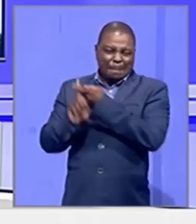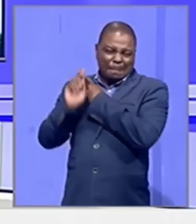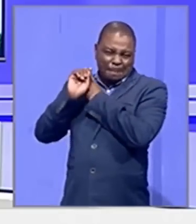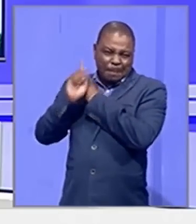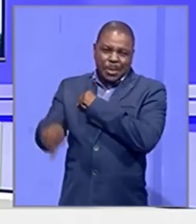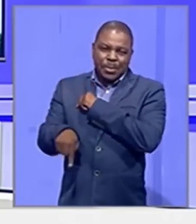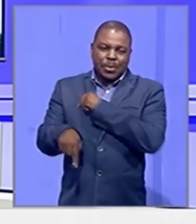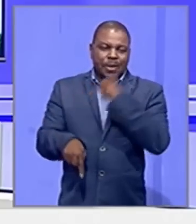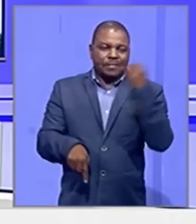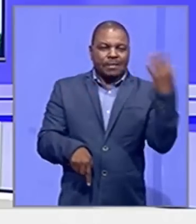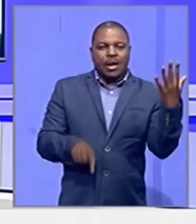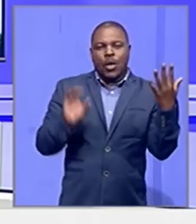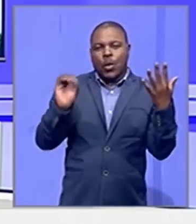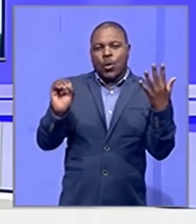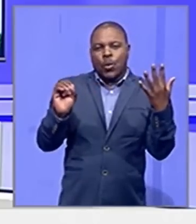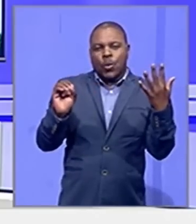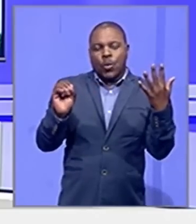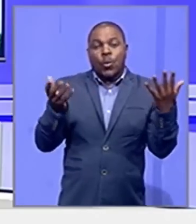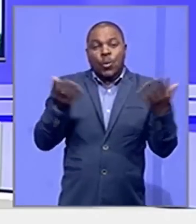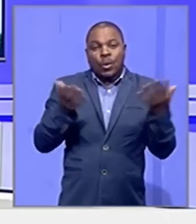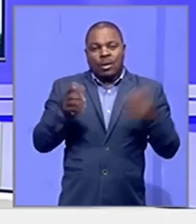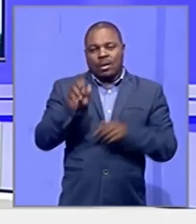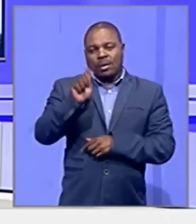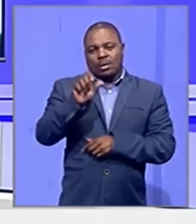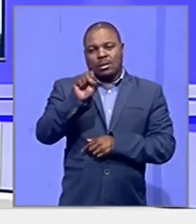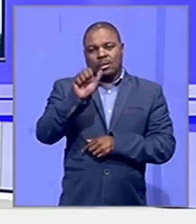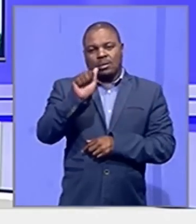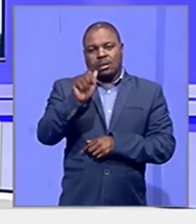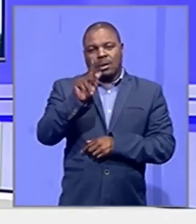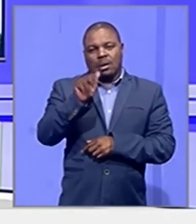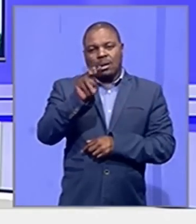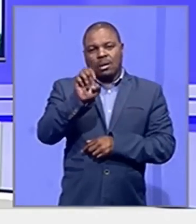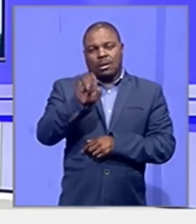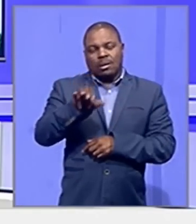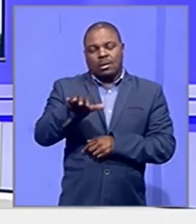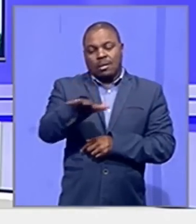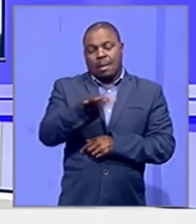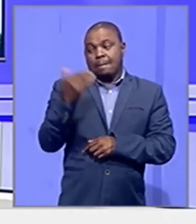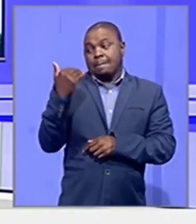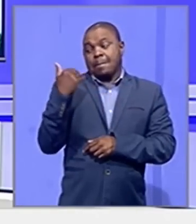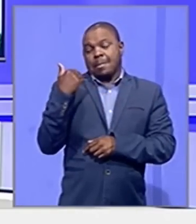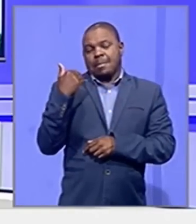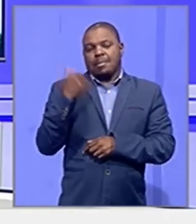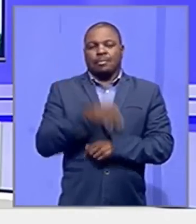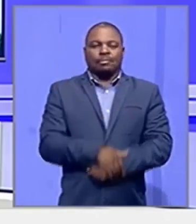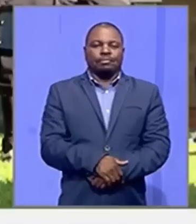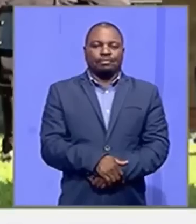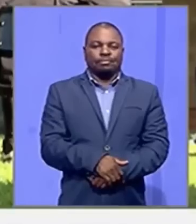ka dino tše 5-0 lepatlelong la Tsakane ka Brakpan Mabane.